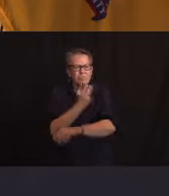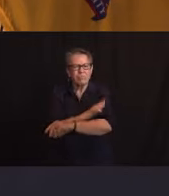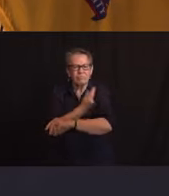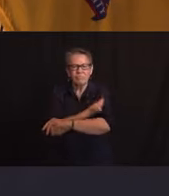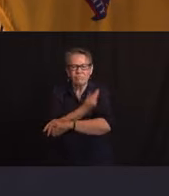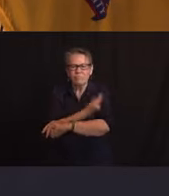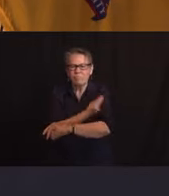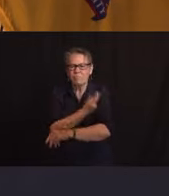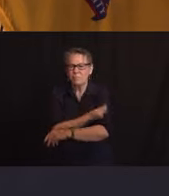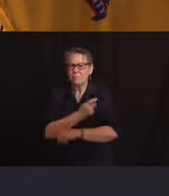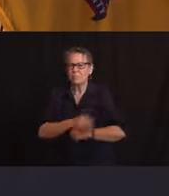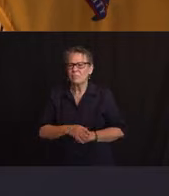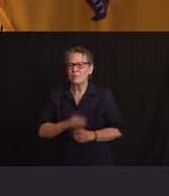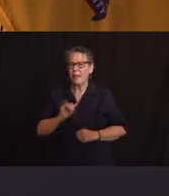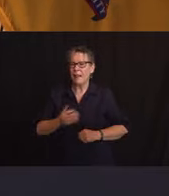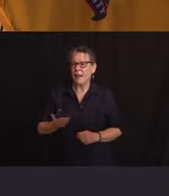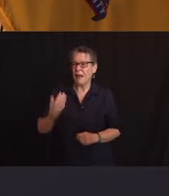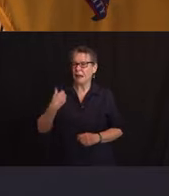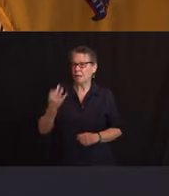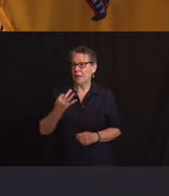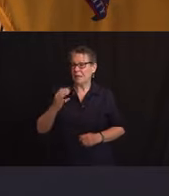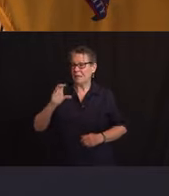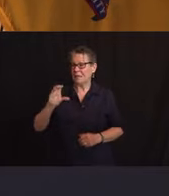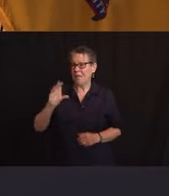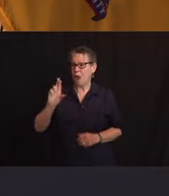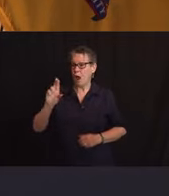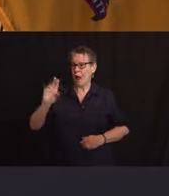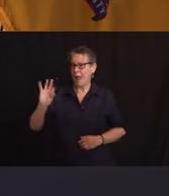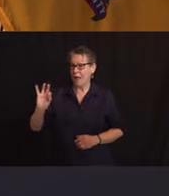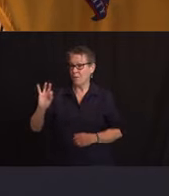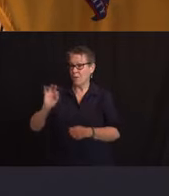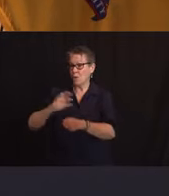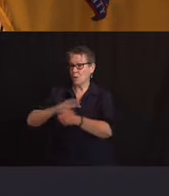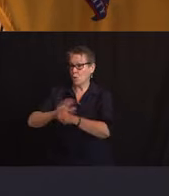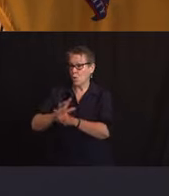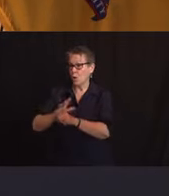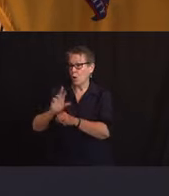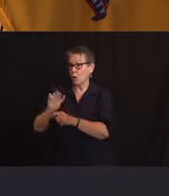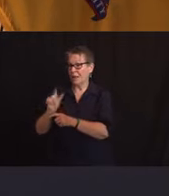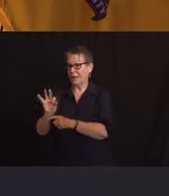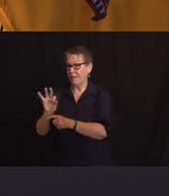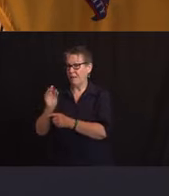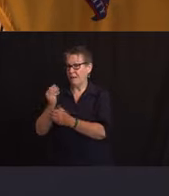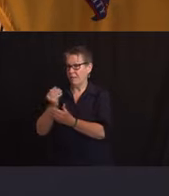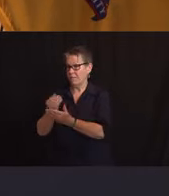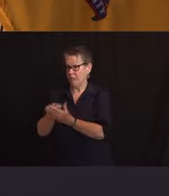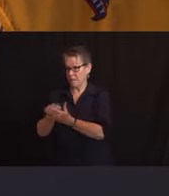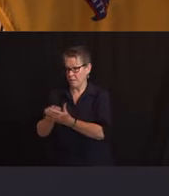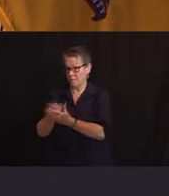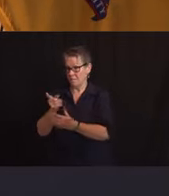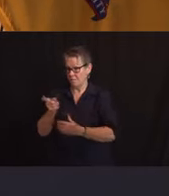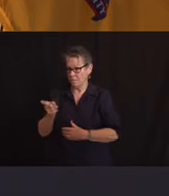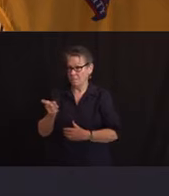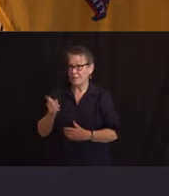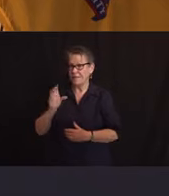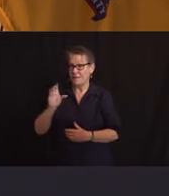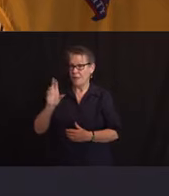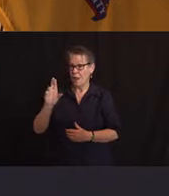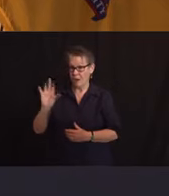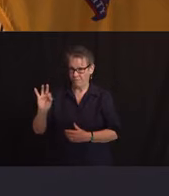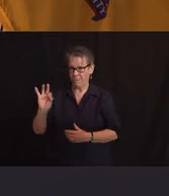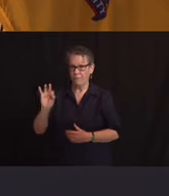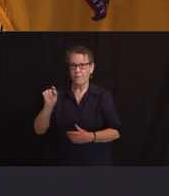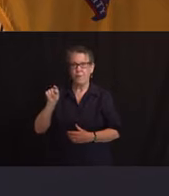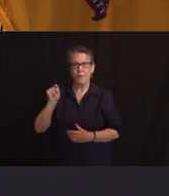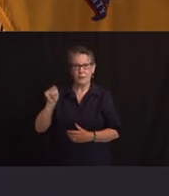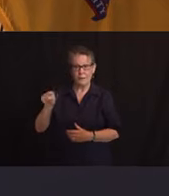is coronavirus relief fund, so this is federal money, and you may have seen the pieces, the 40